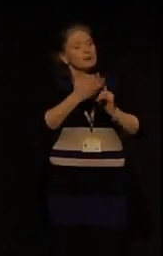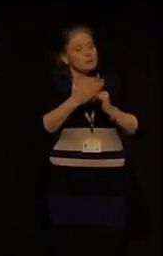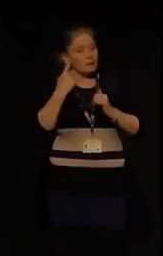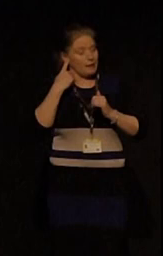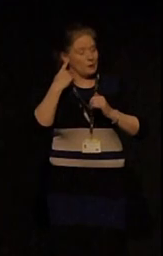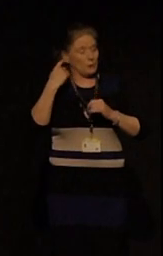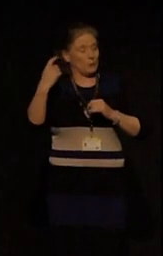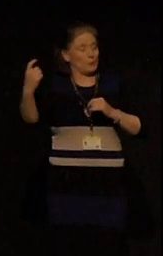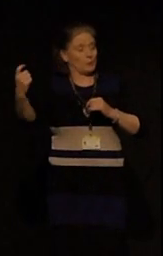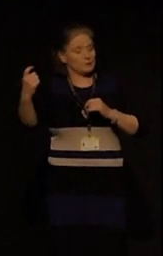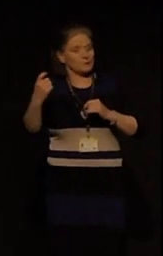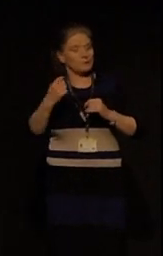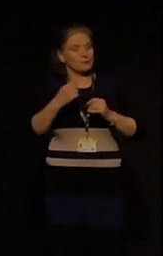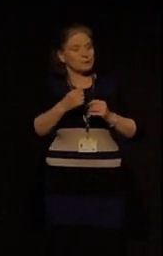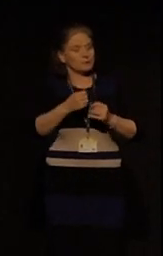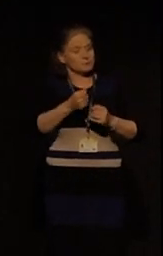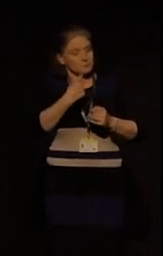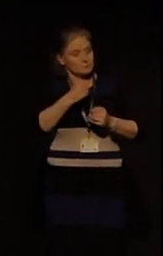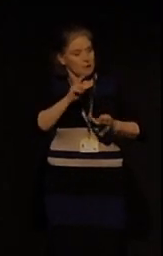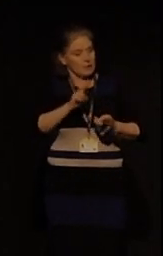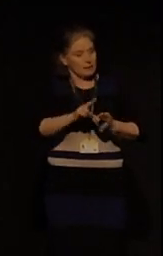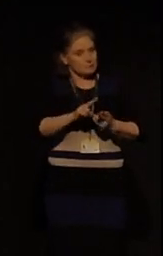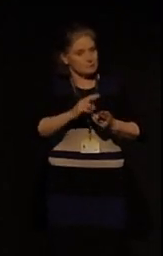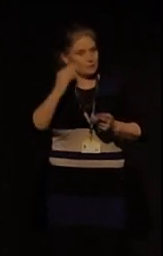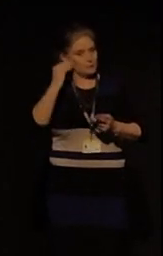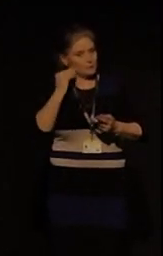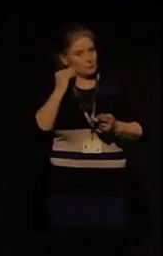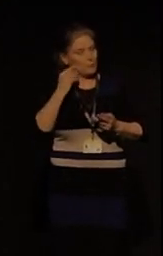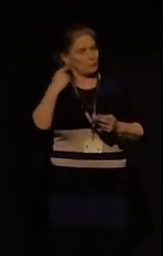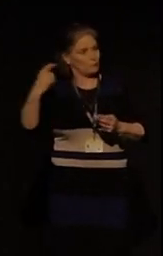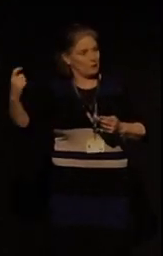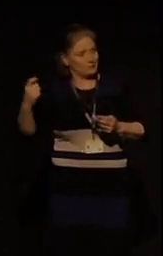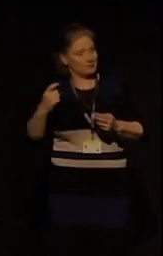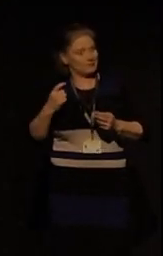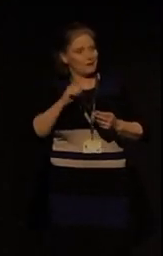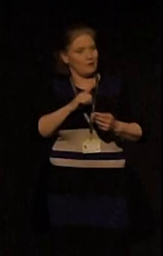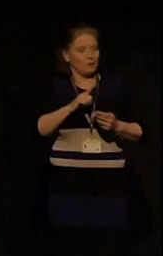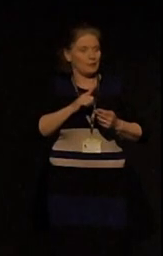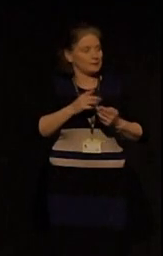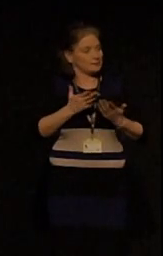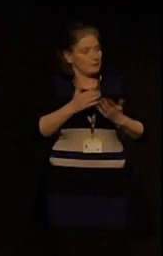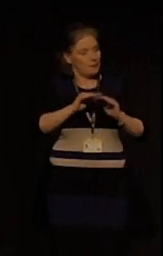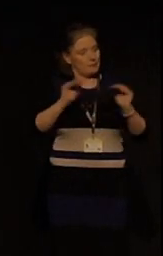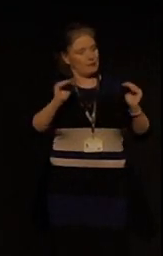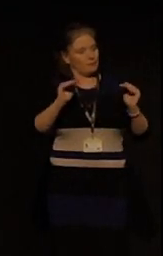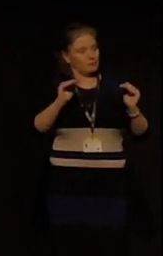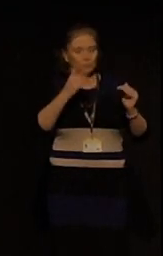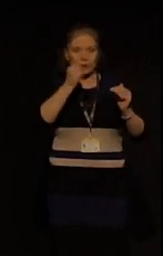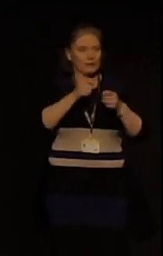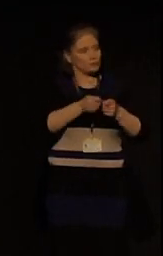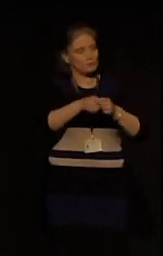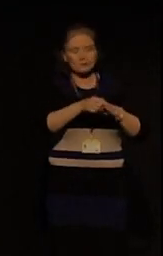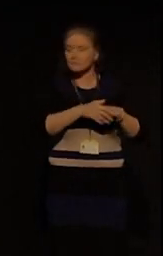ring, and then lower the dose until it stops ringing. And that's the dose that you would treat your rheumatoid arthritis